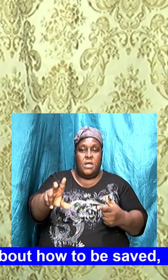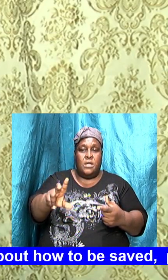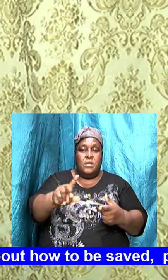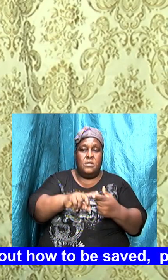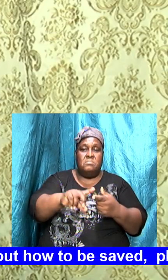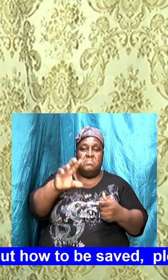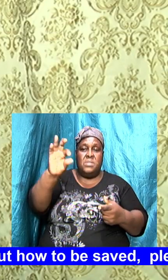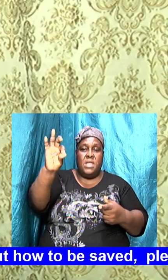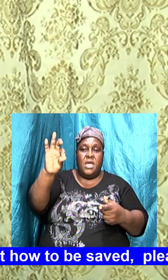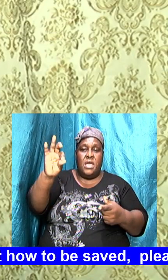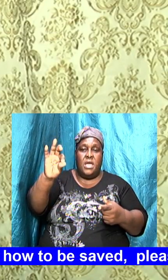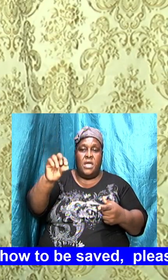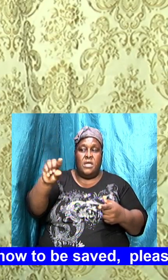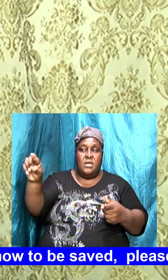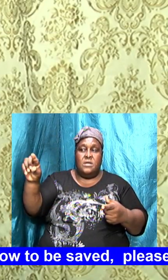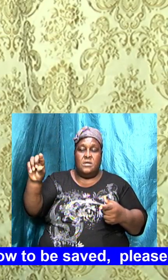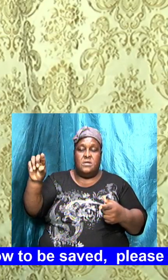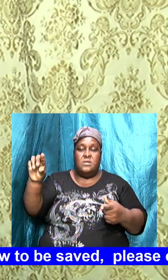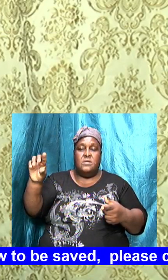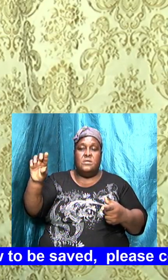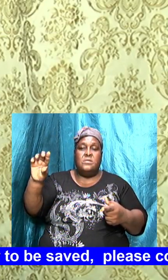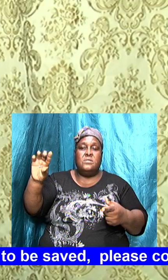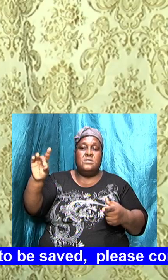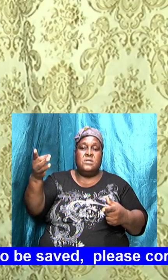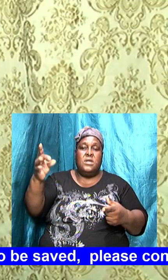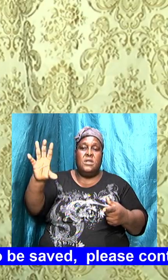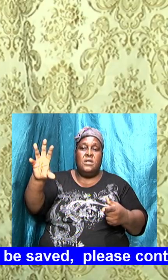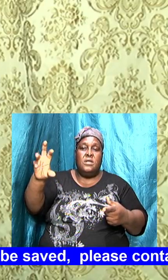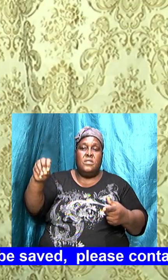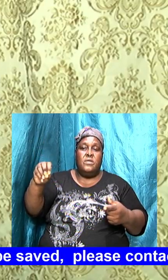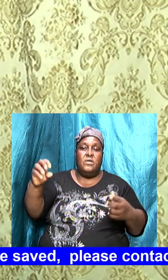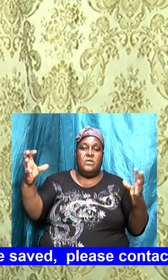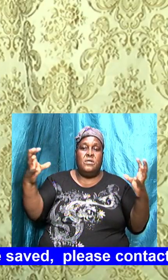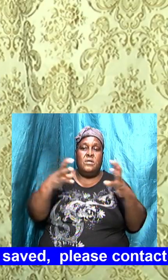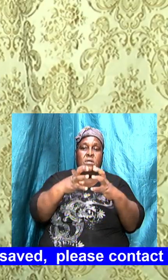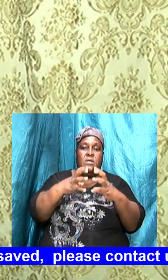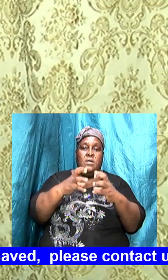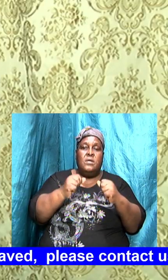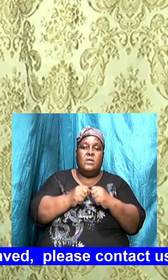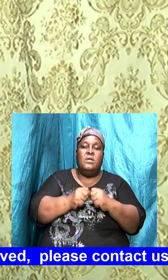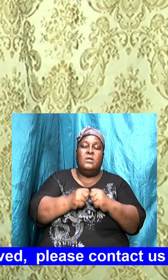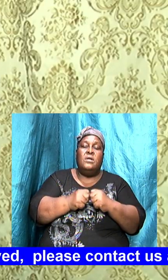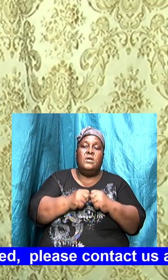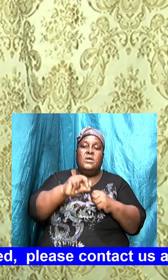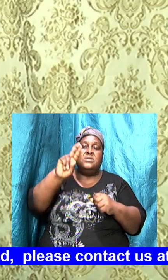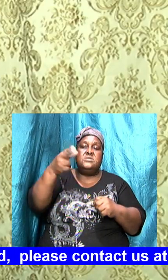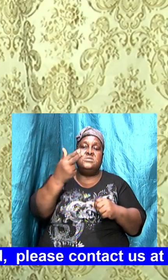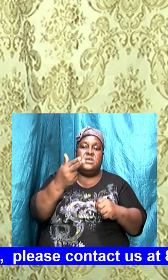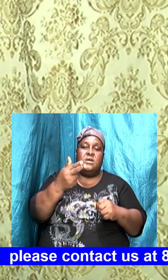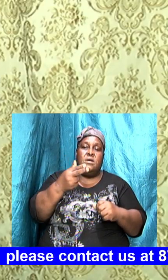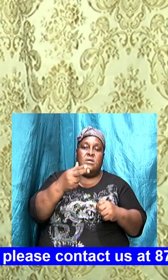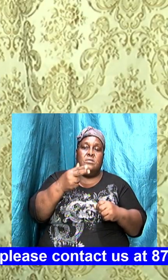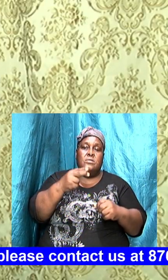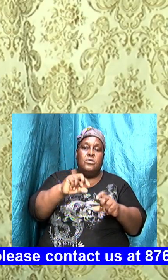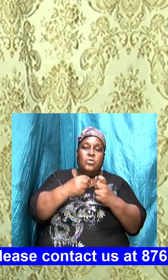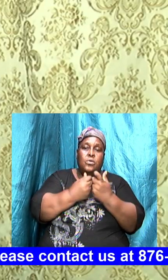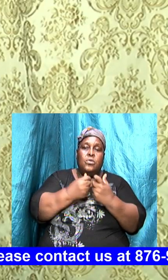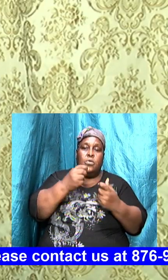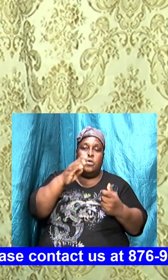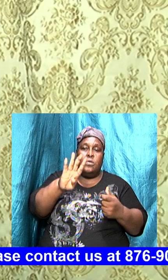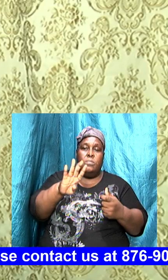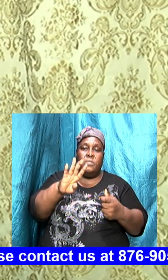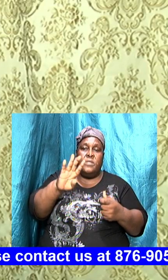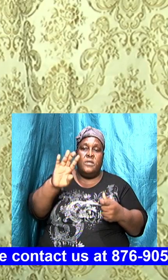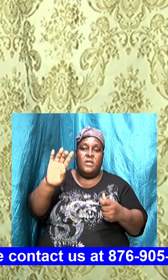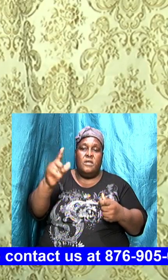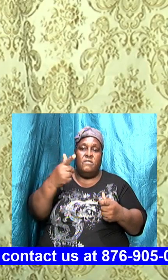9 to 10:30, minutes to 11. And the second service, which will be group 4, that first